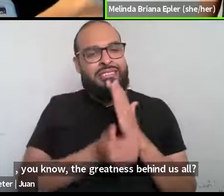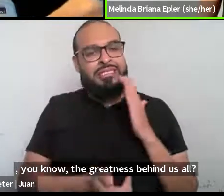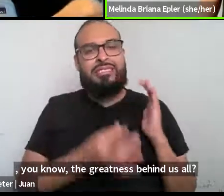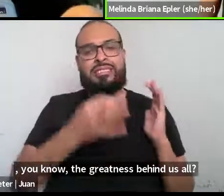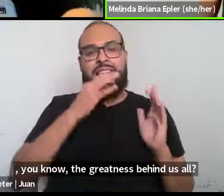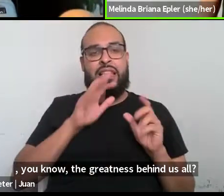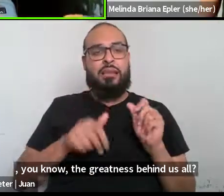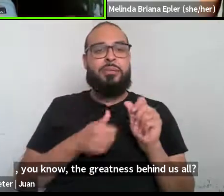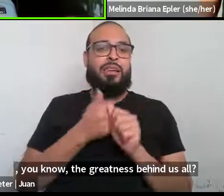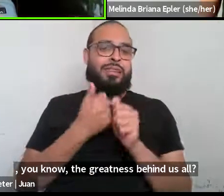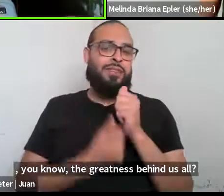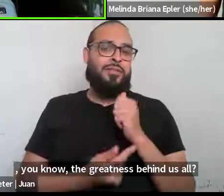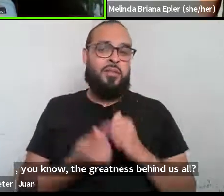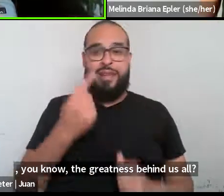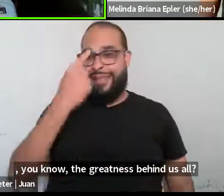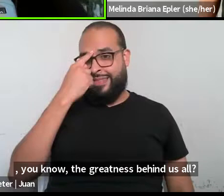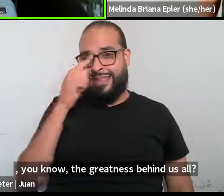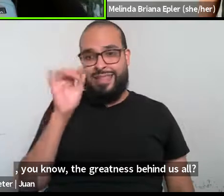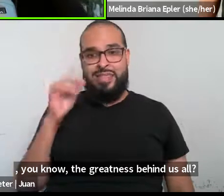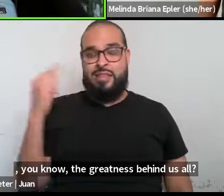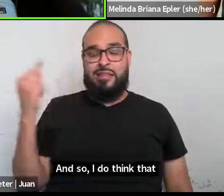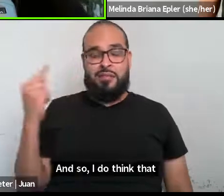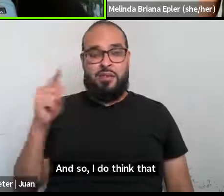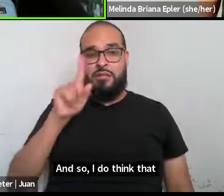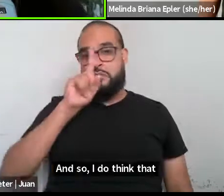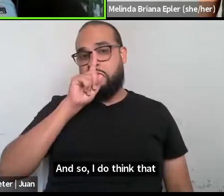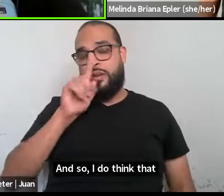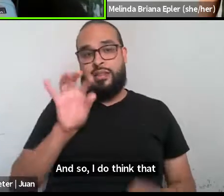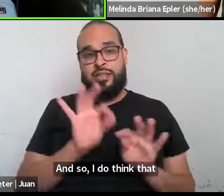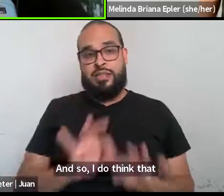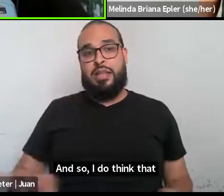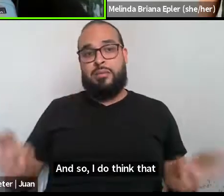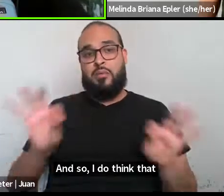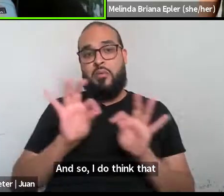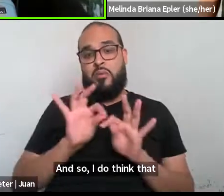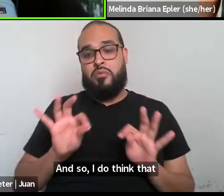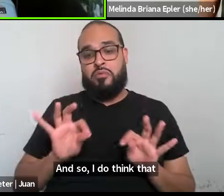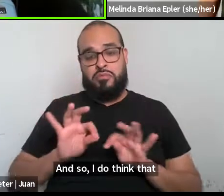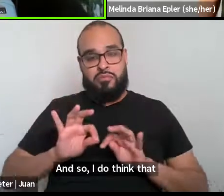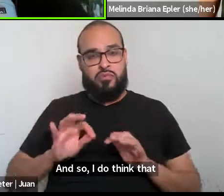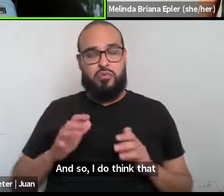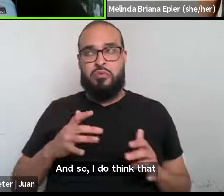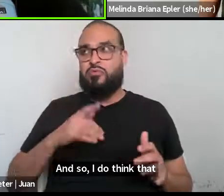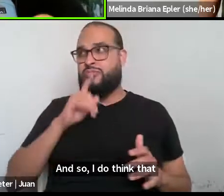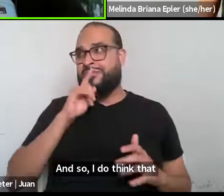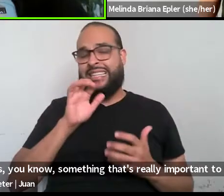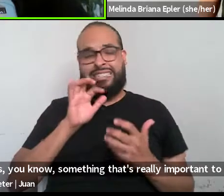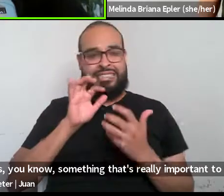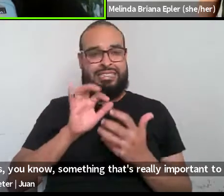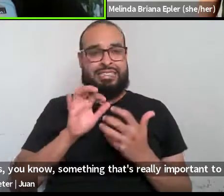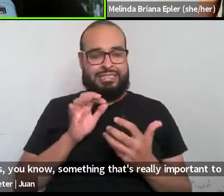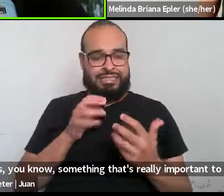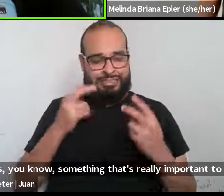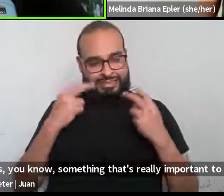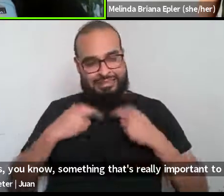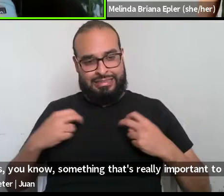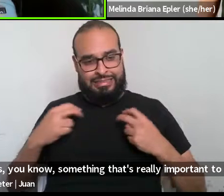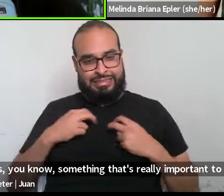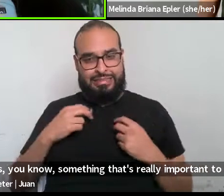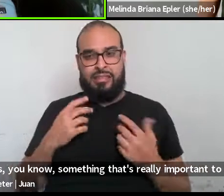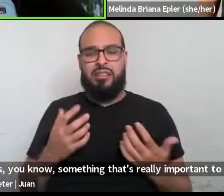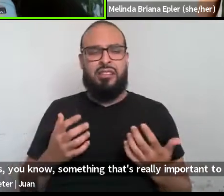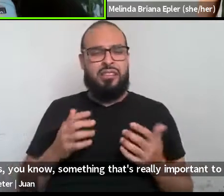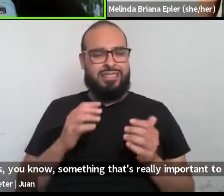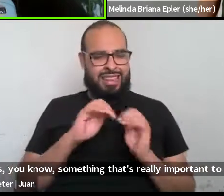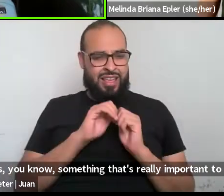that that's, something that's really important to be able to grapple with in terms of how do you change